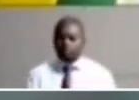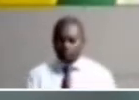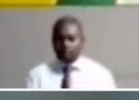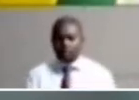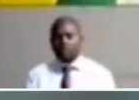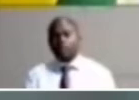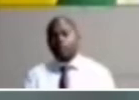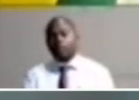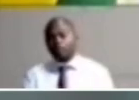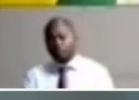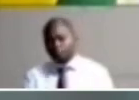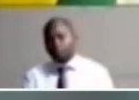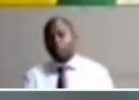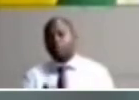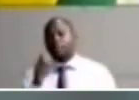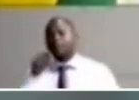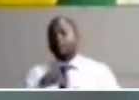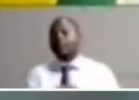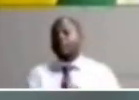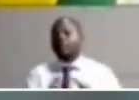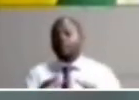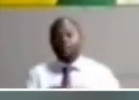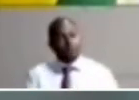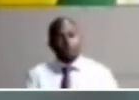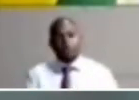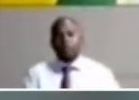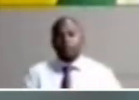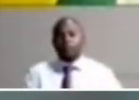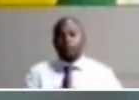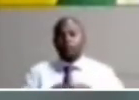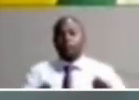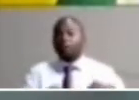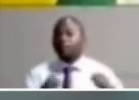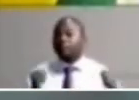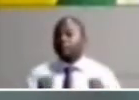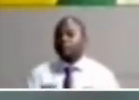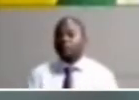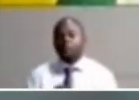the cases that entered into the house would not have spread the disease.